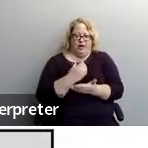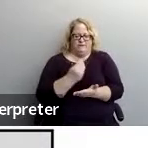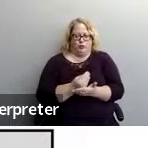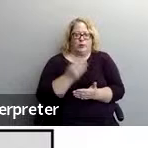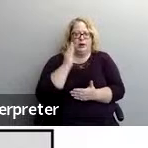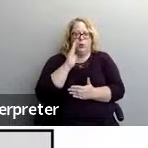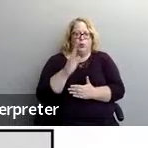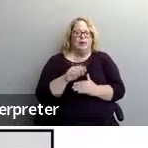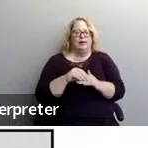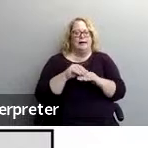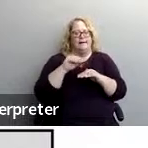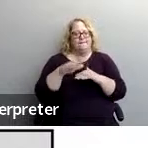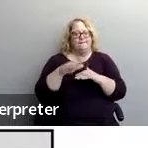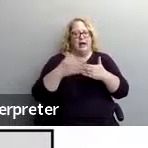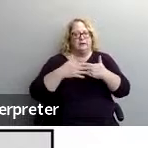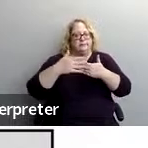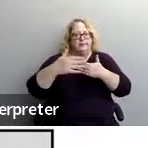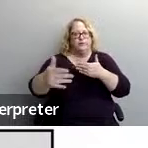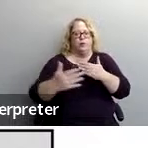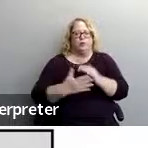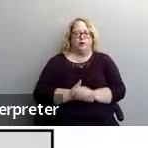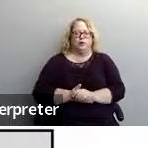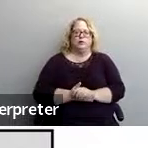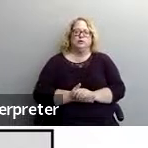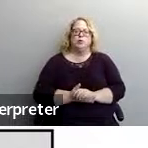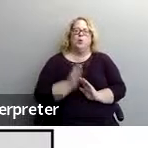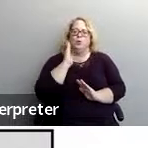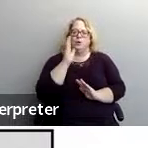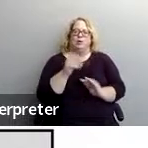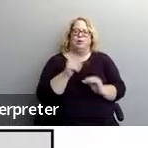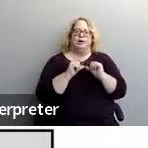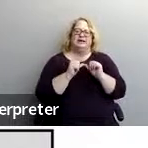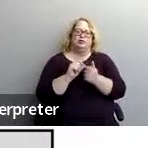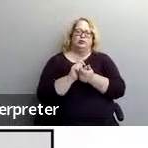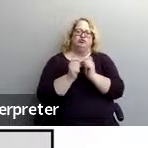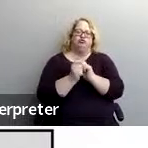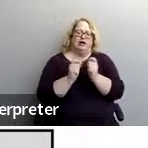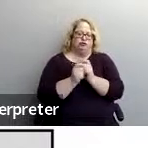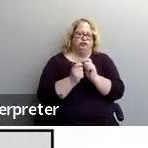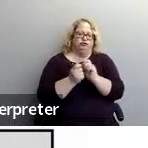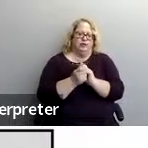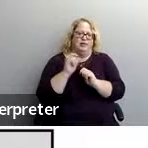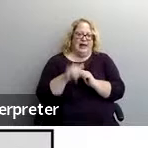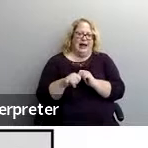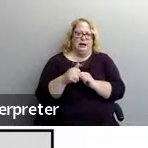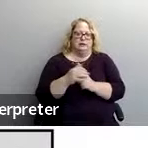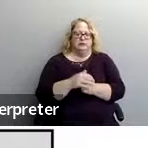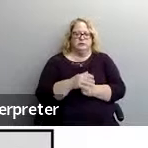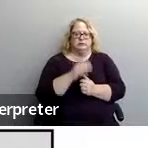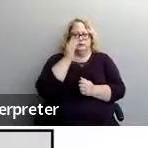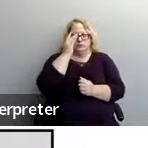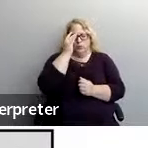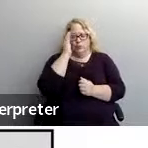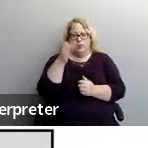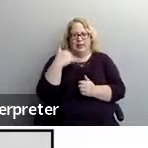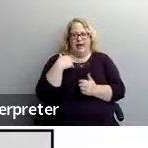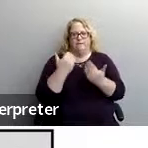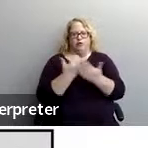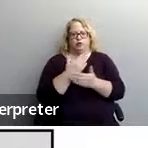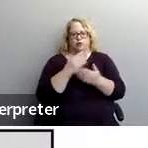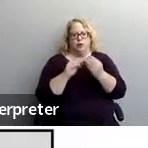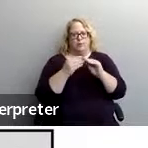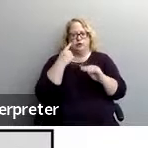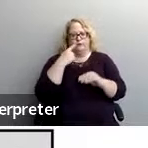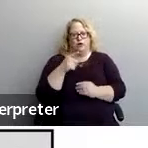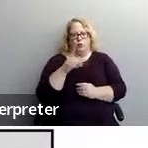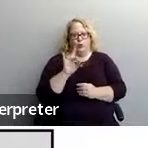that'll have impact moving forward. So we'll continue to change that as we go. We'll update that for the 28th when we come back to have